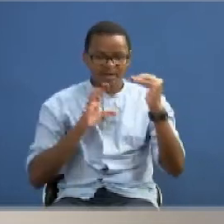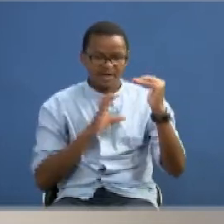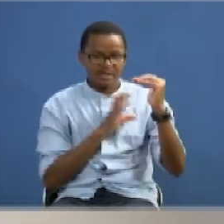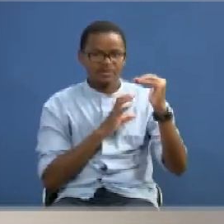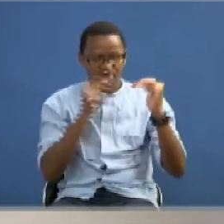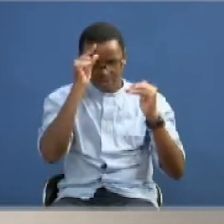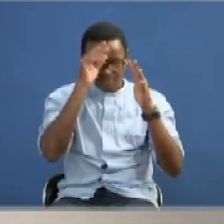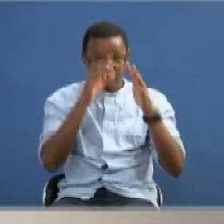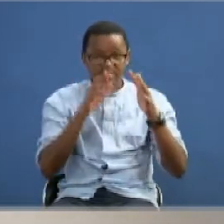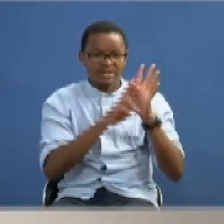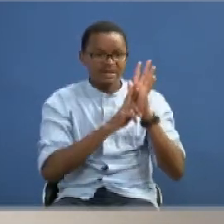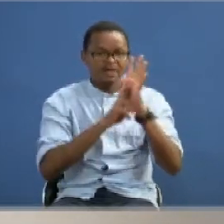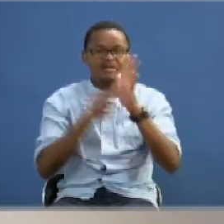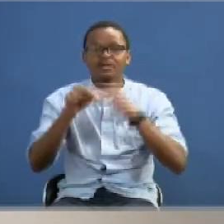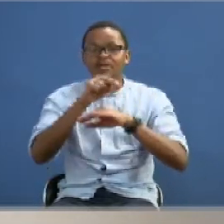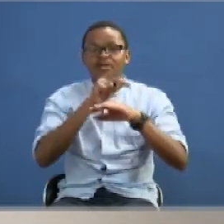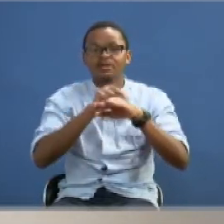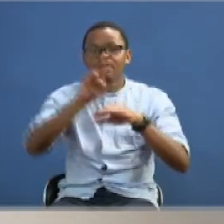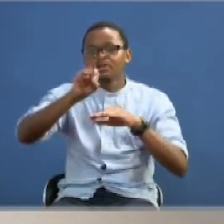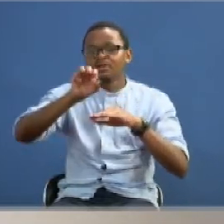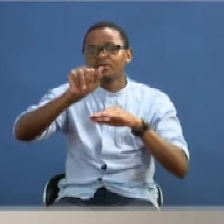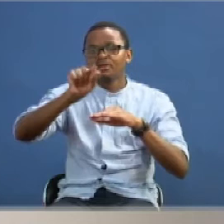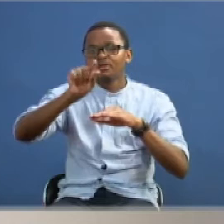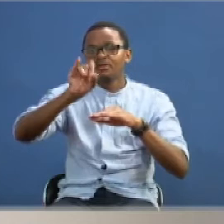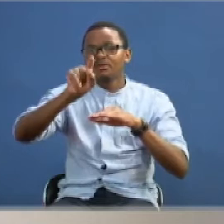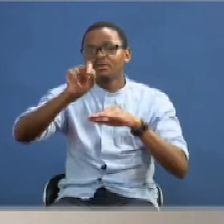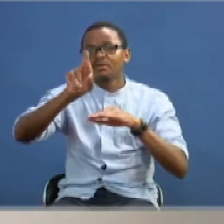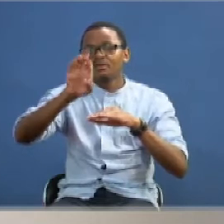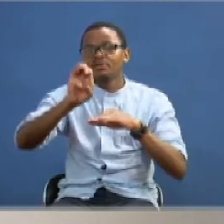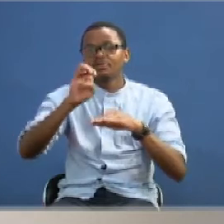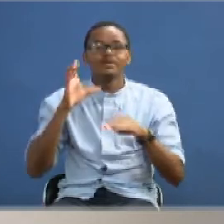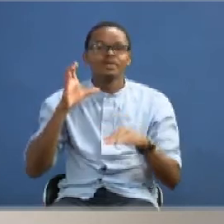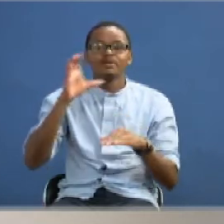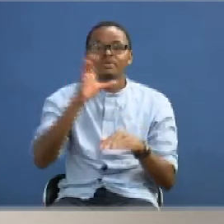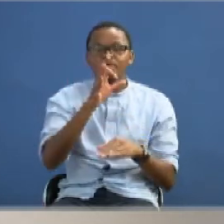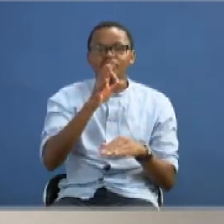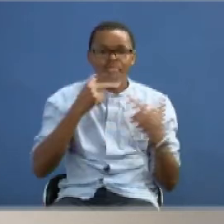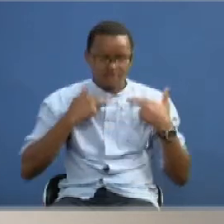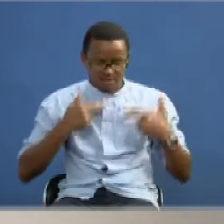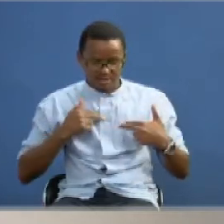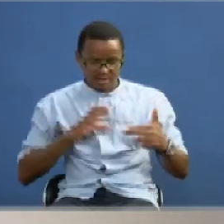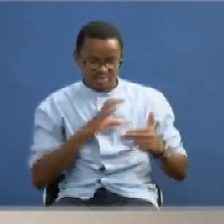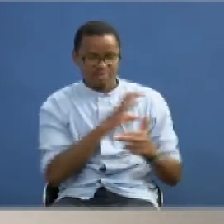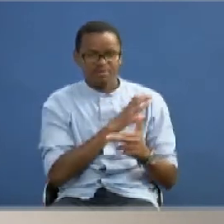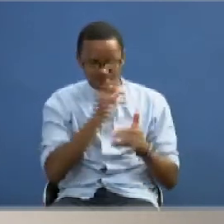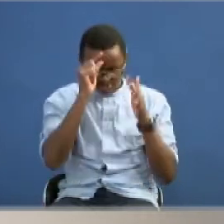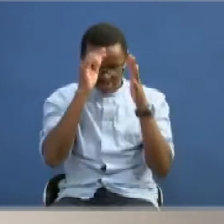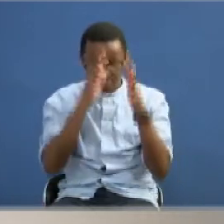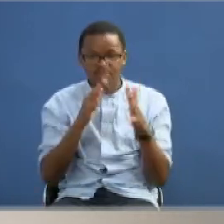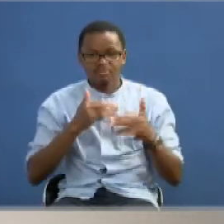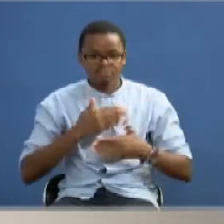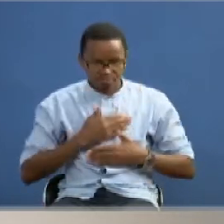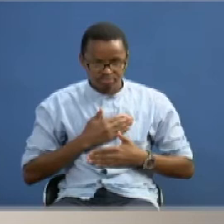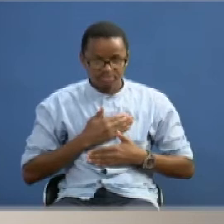is represented in the National Emergency Response Committee. The chair of Health Committee of Council of Governors, His